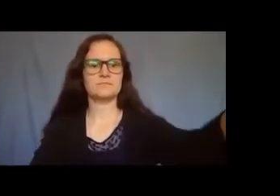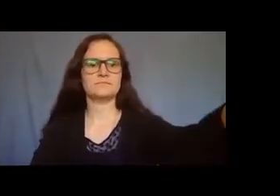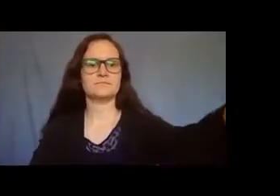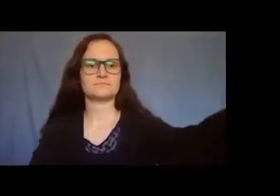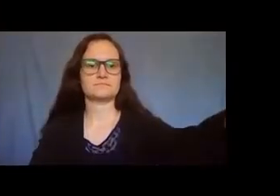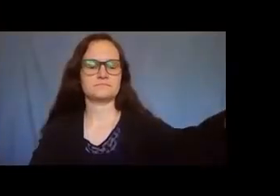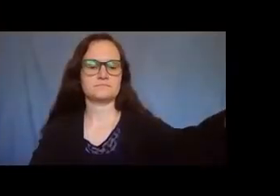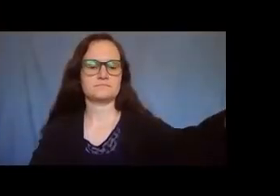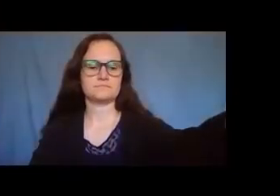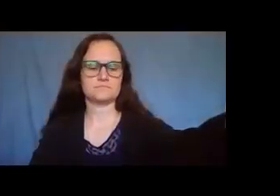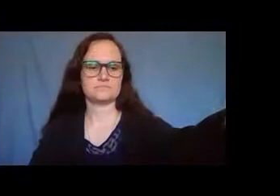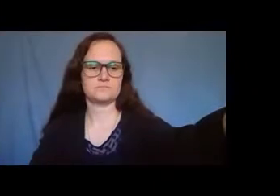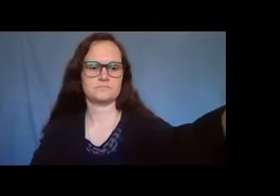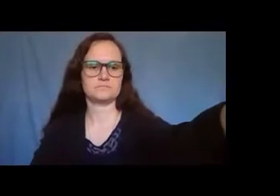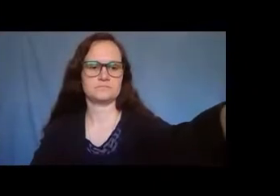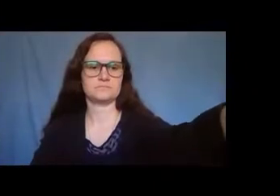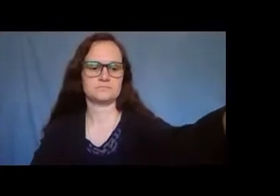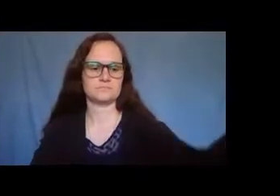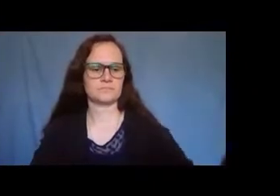Mhm.